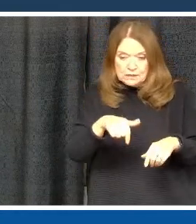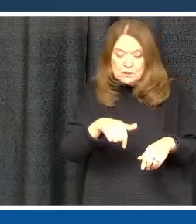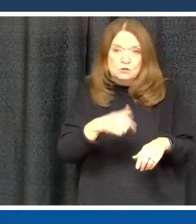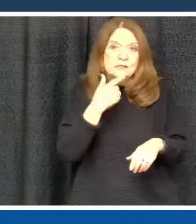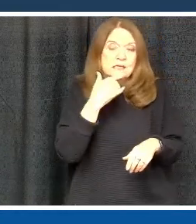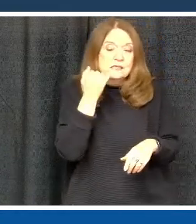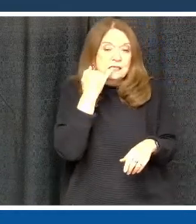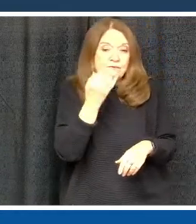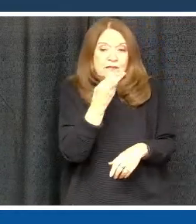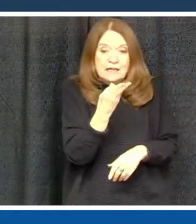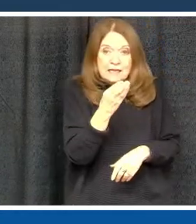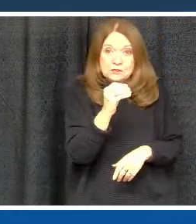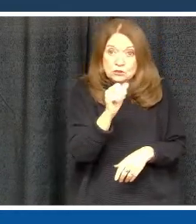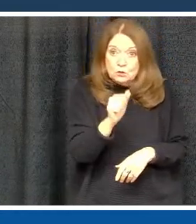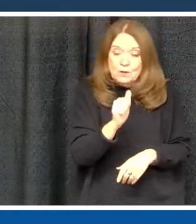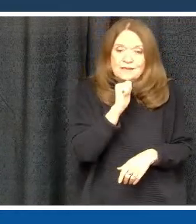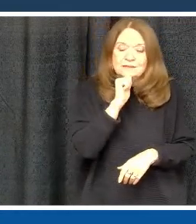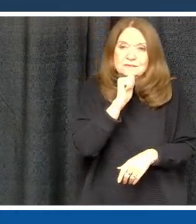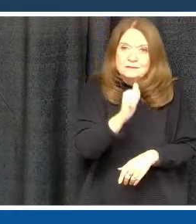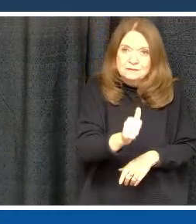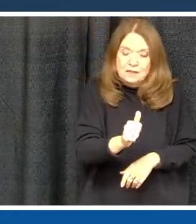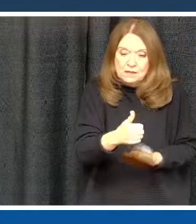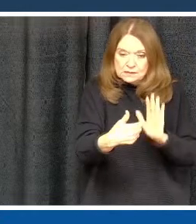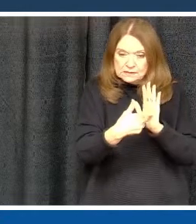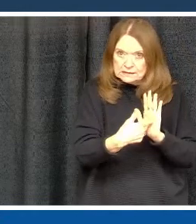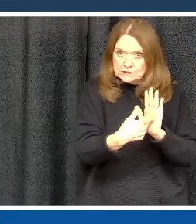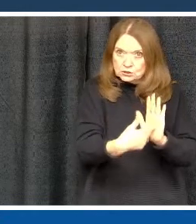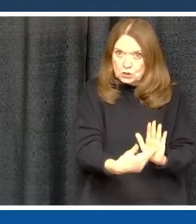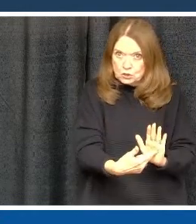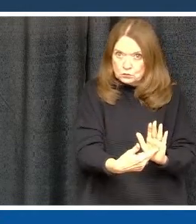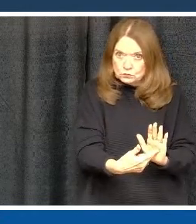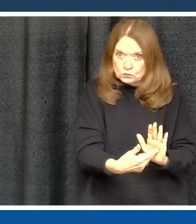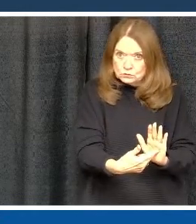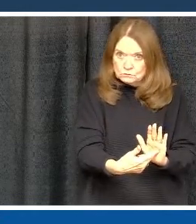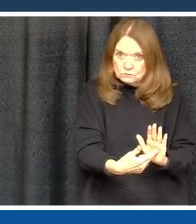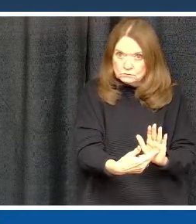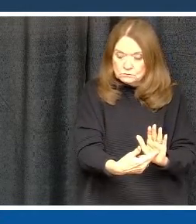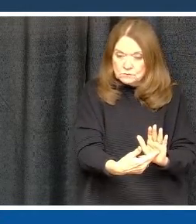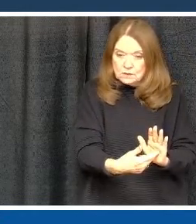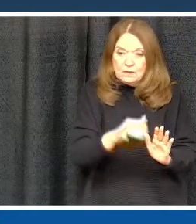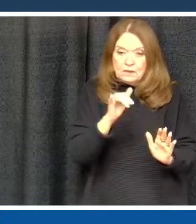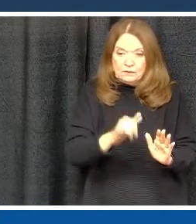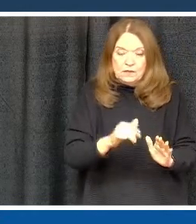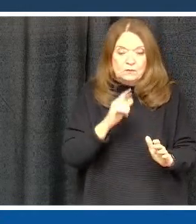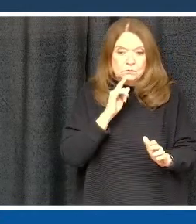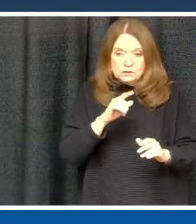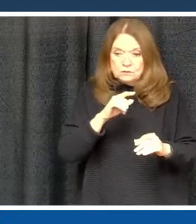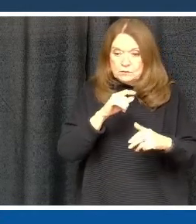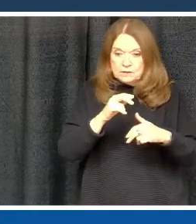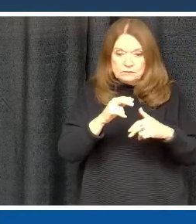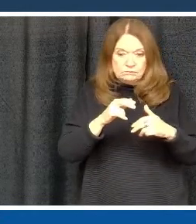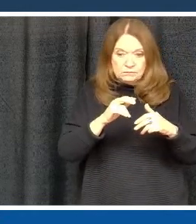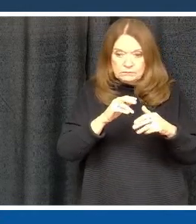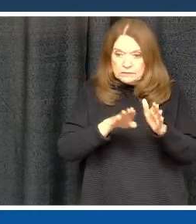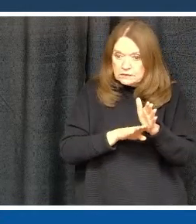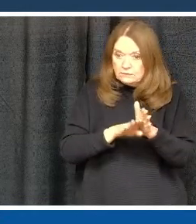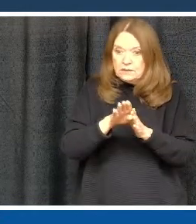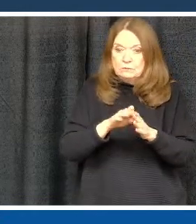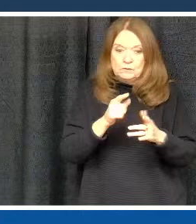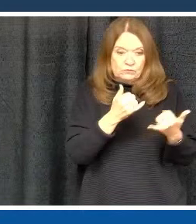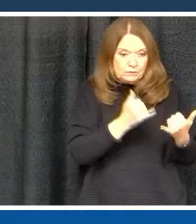an HOA is not disclosed being in development from now until whenever,